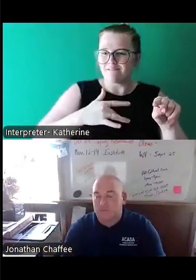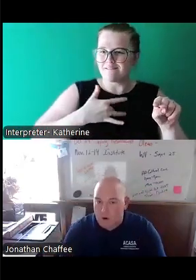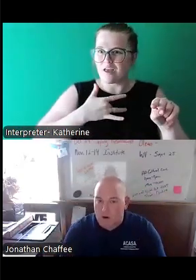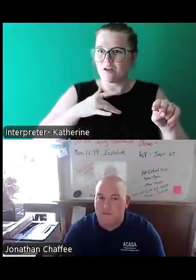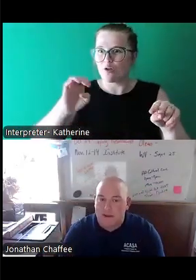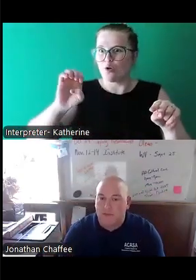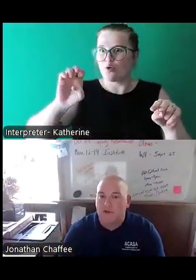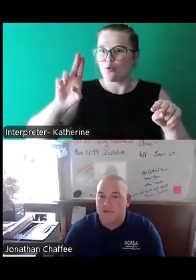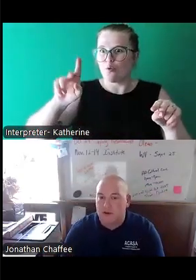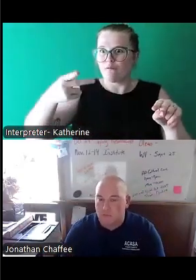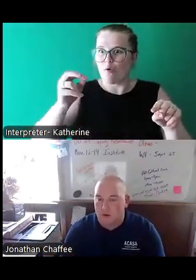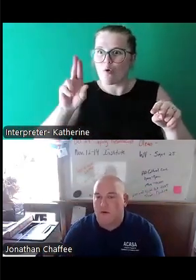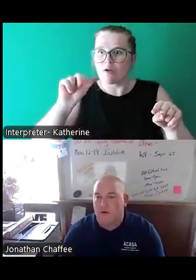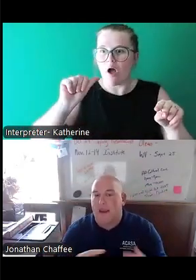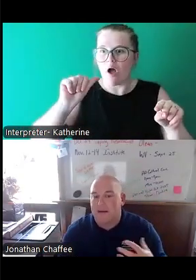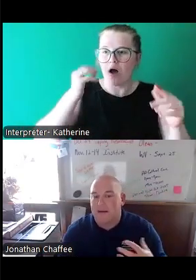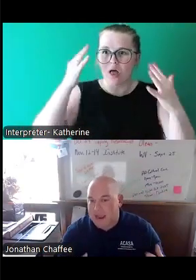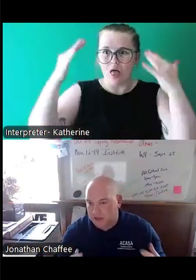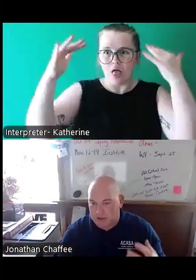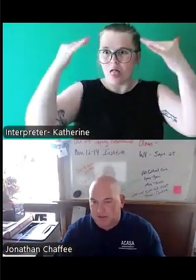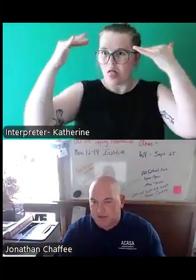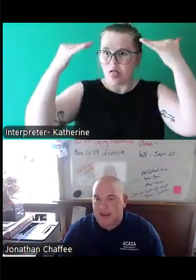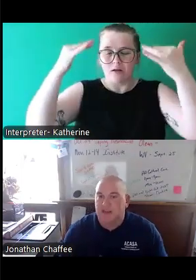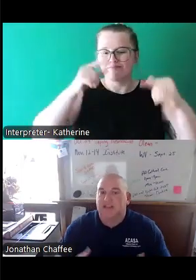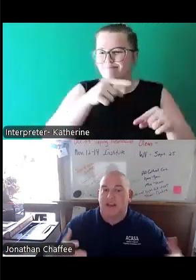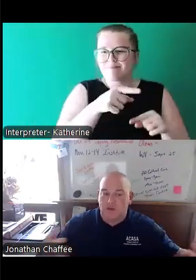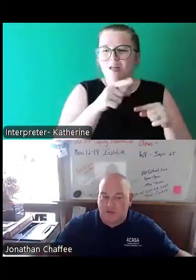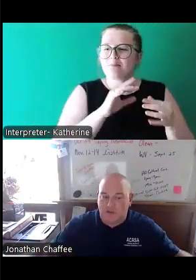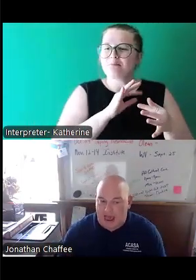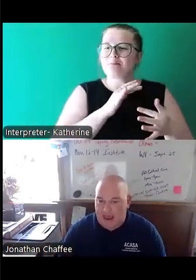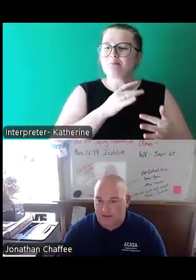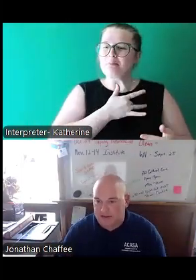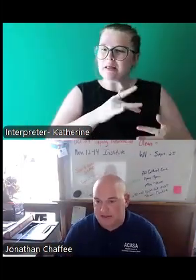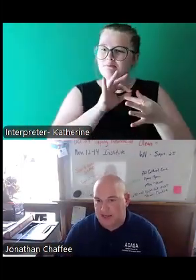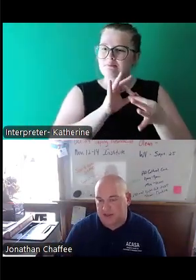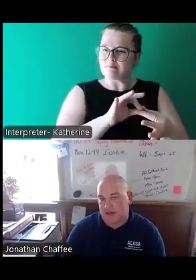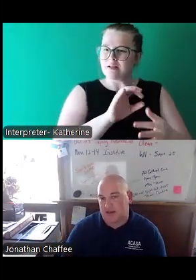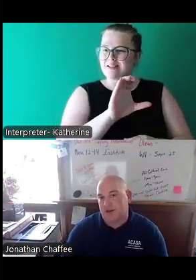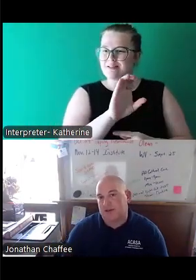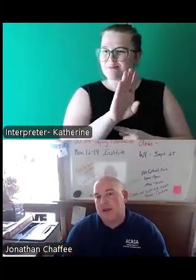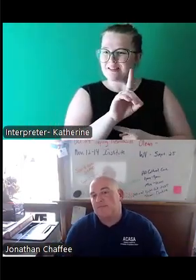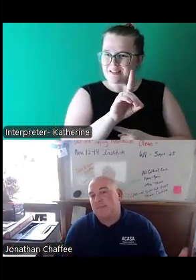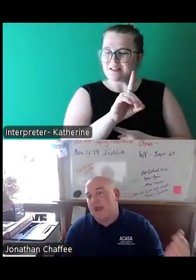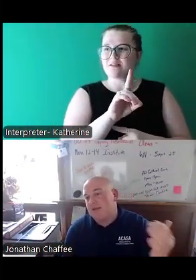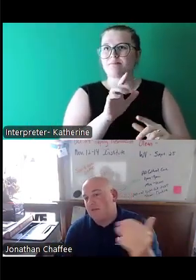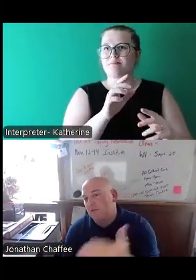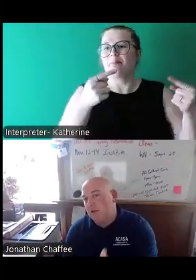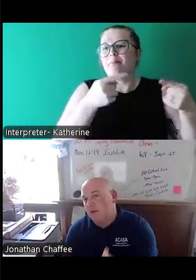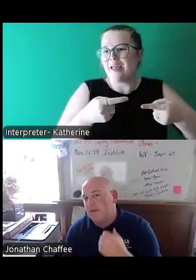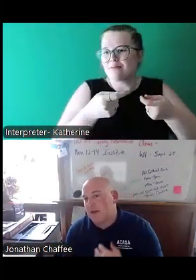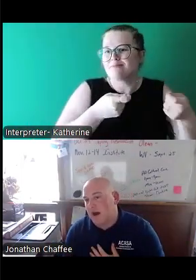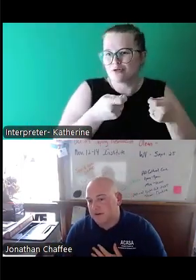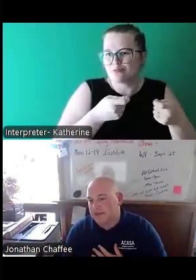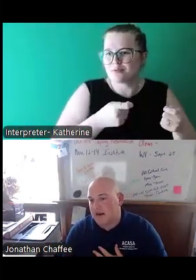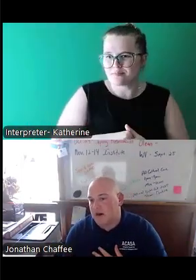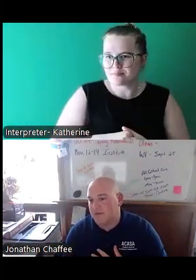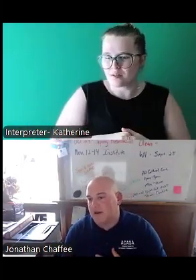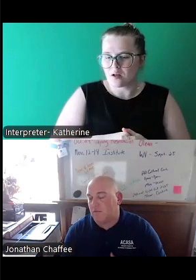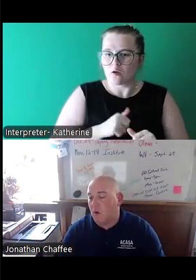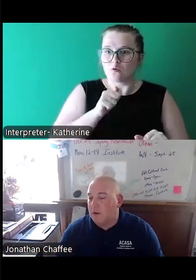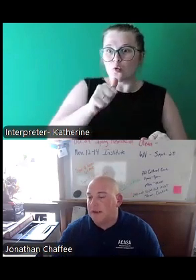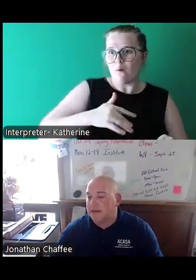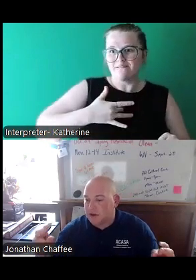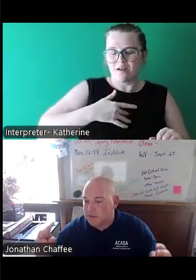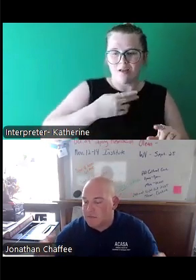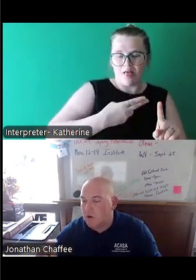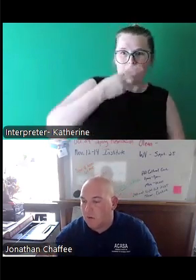It's more, people use it more for a pain management thing. It doesn't give you that high like THC does. And then when we look on the other side of it,